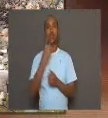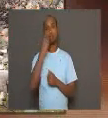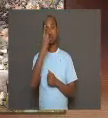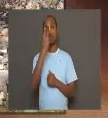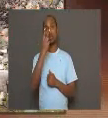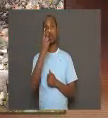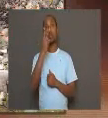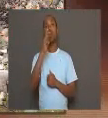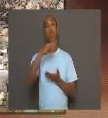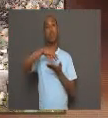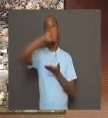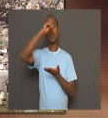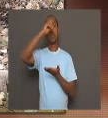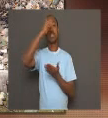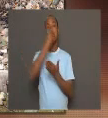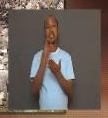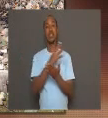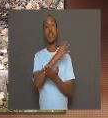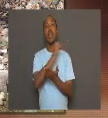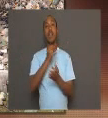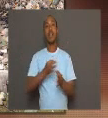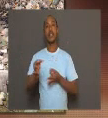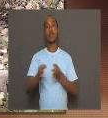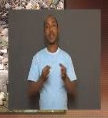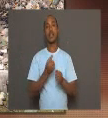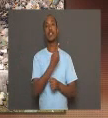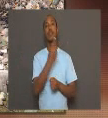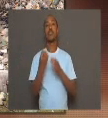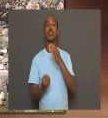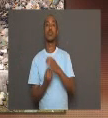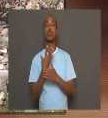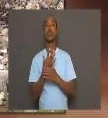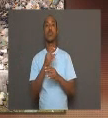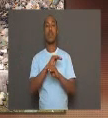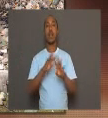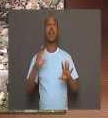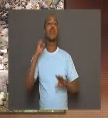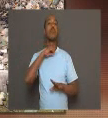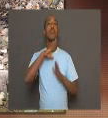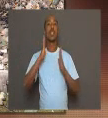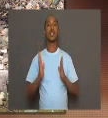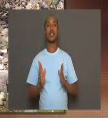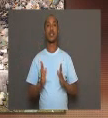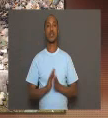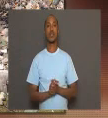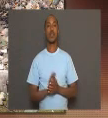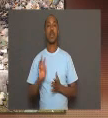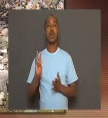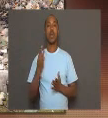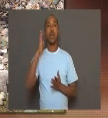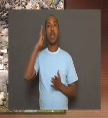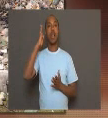list and explain some of the sources of land pollutants. We will